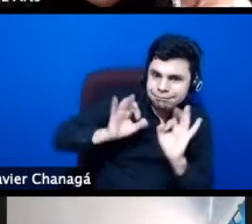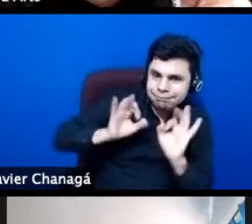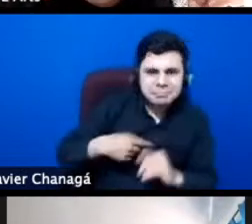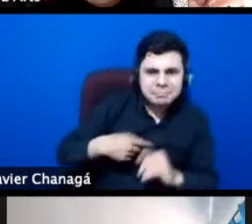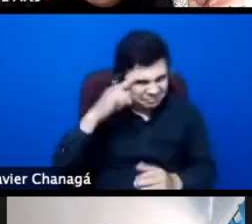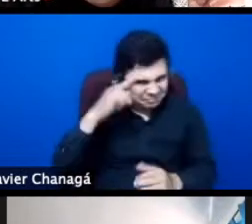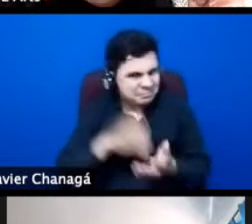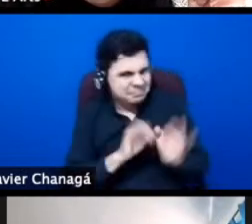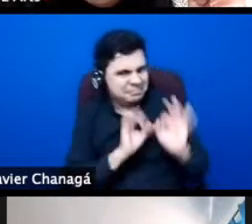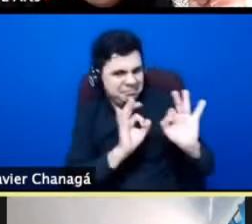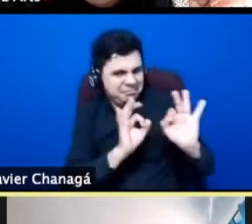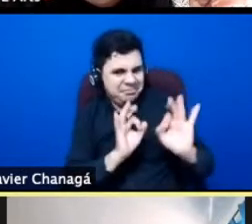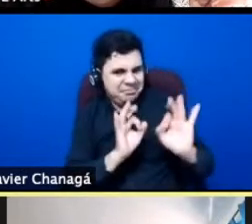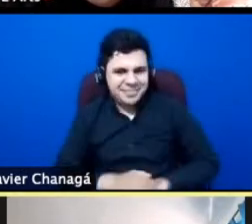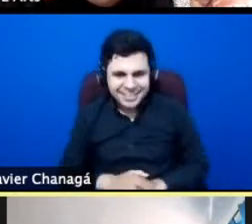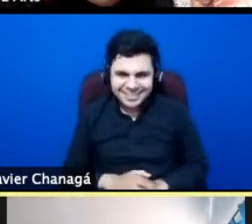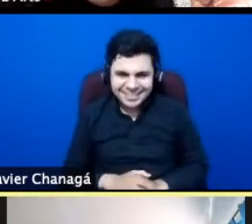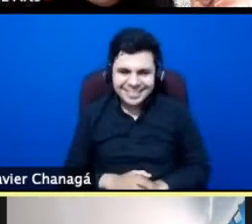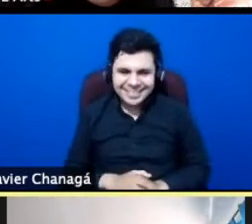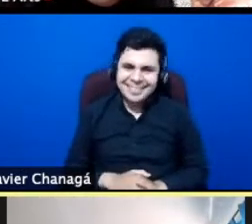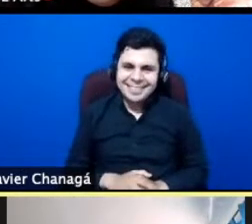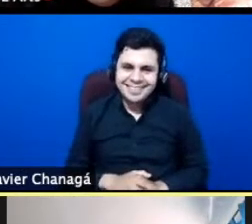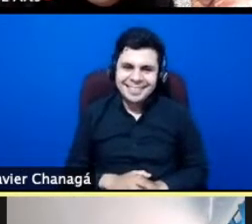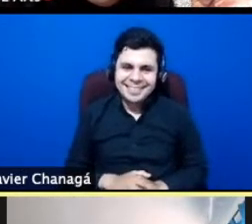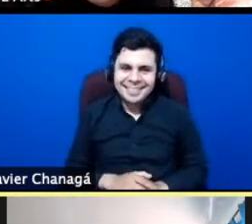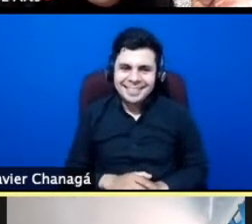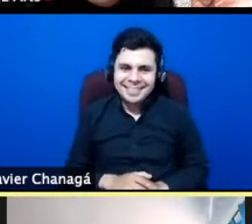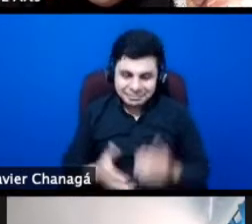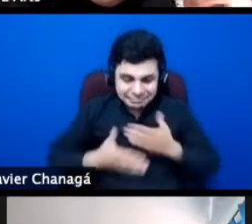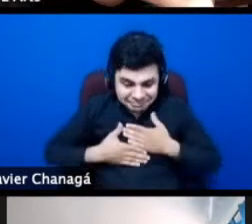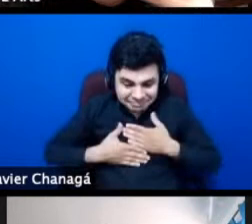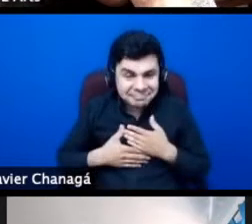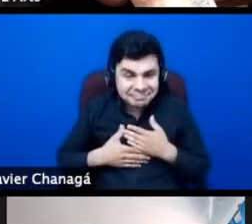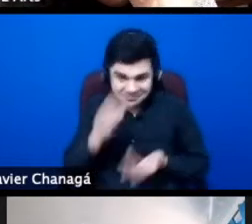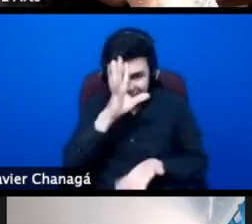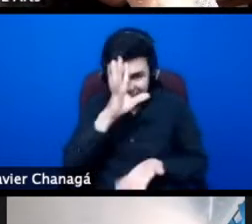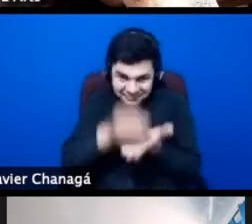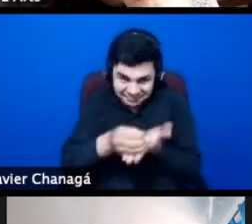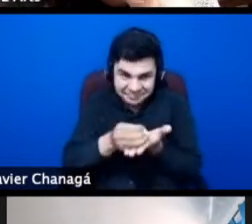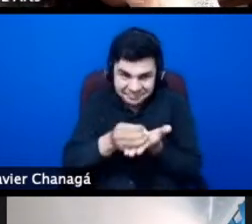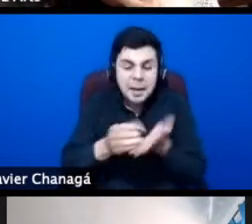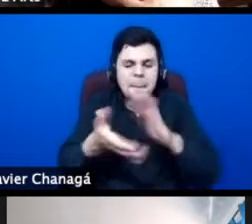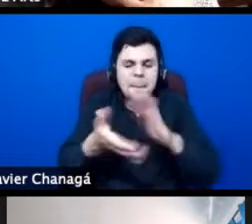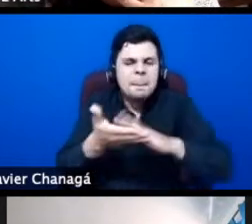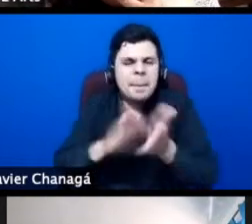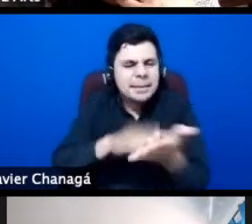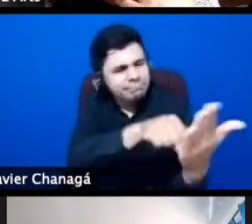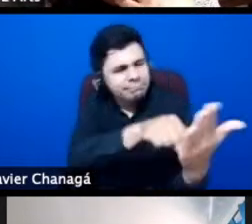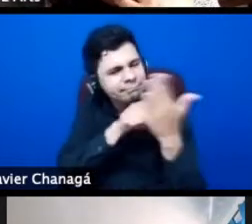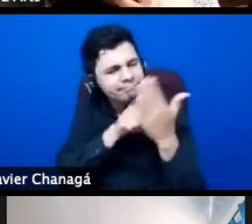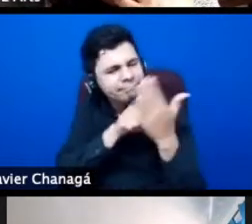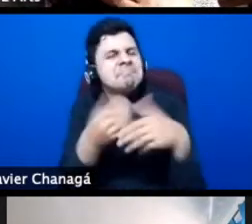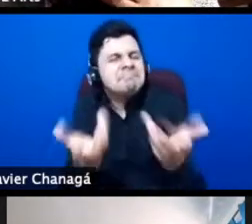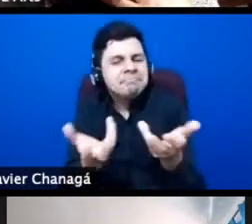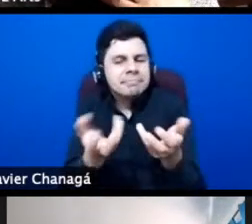pues bueno, para mí luce como Bueno, porque no sé, digamos que las